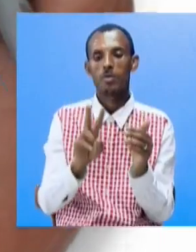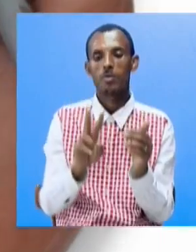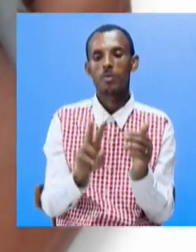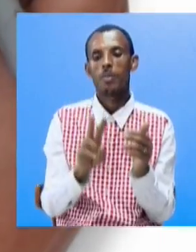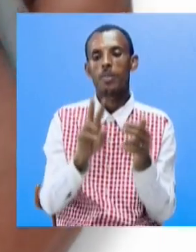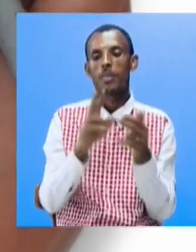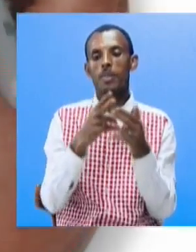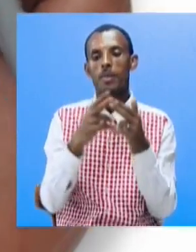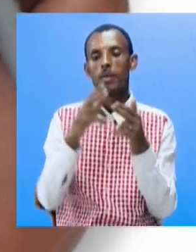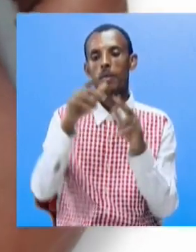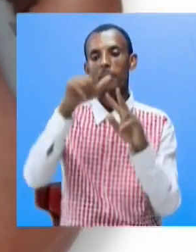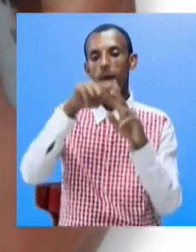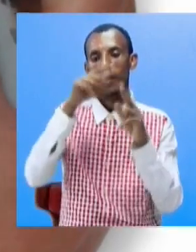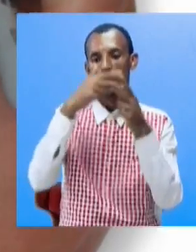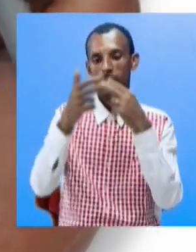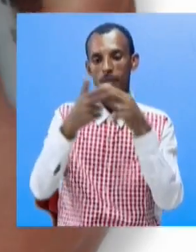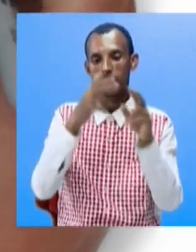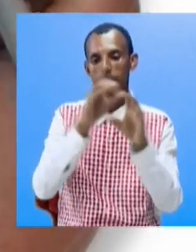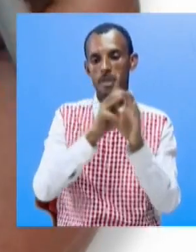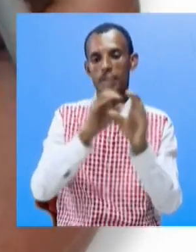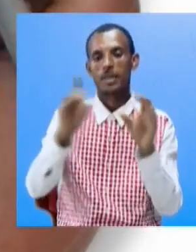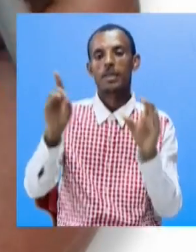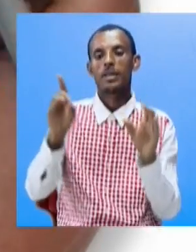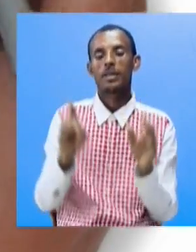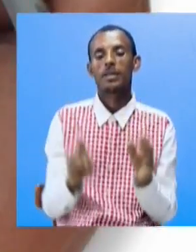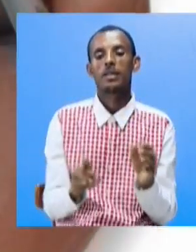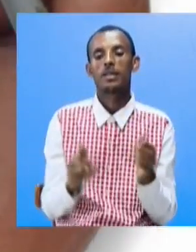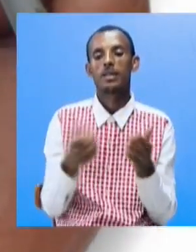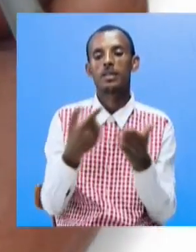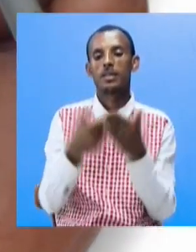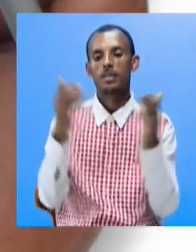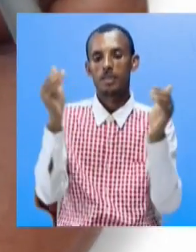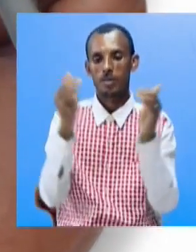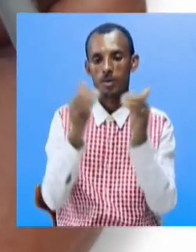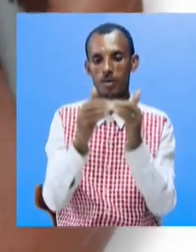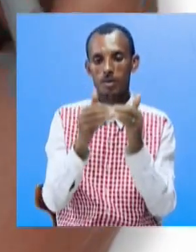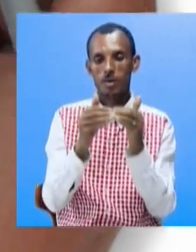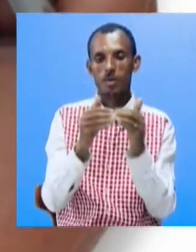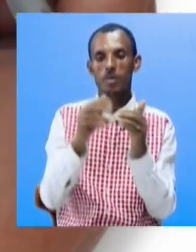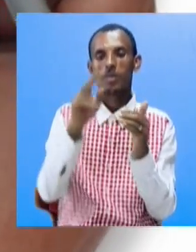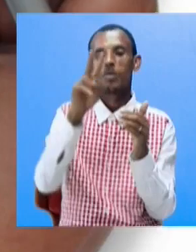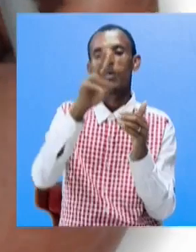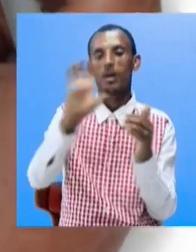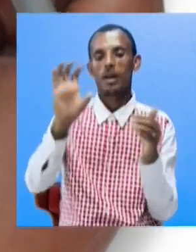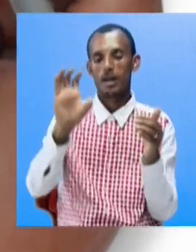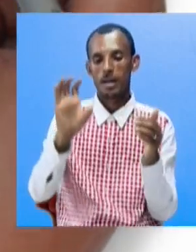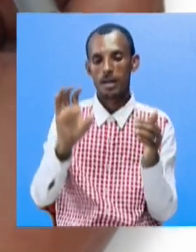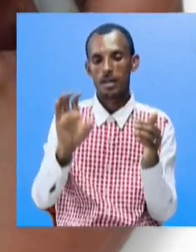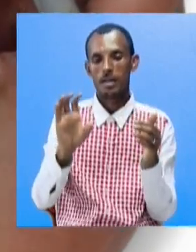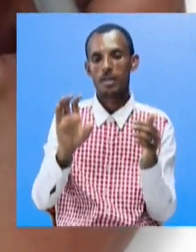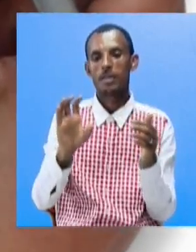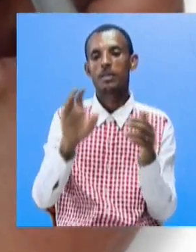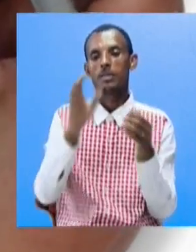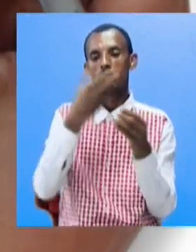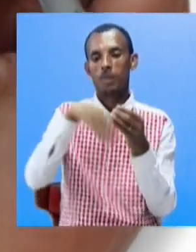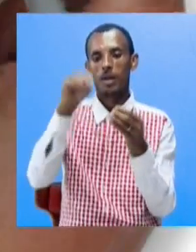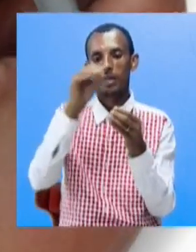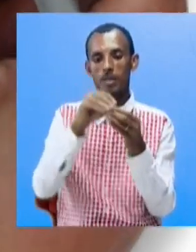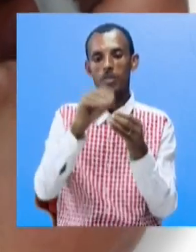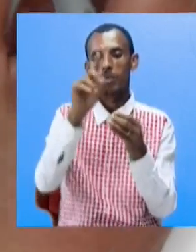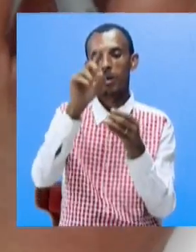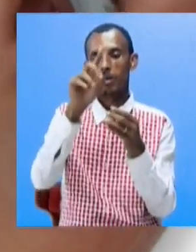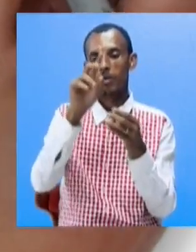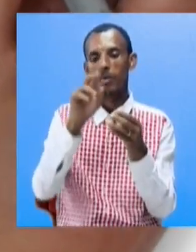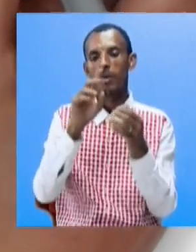pi times the diameter. Therefore, this will be equal to this 200 meter plus half